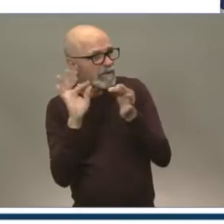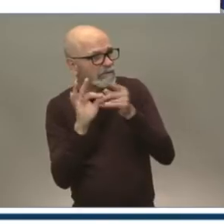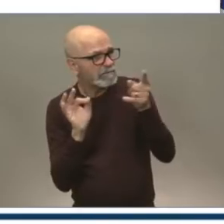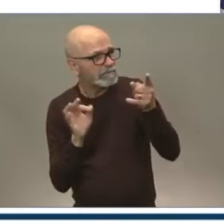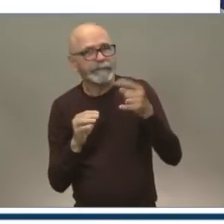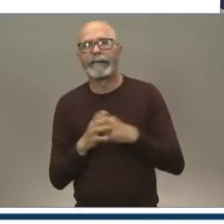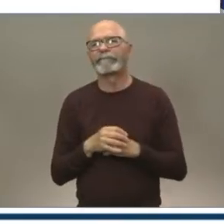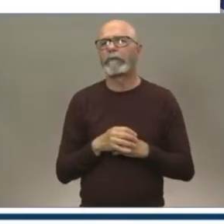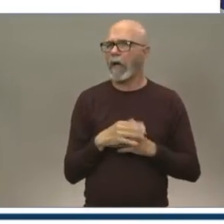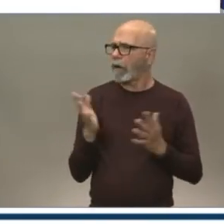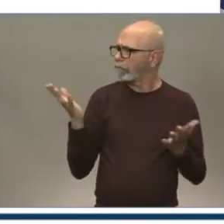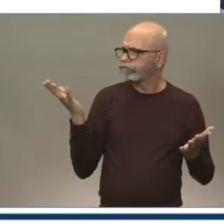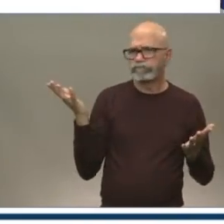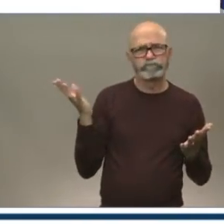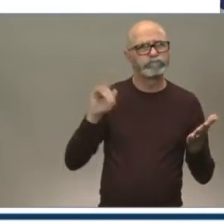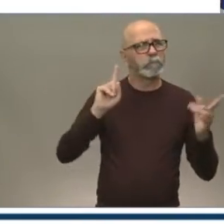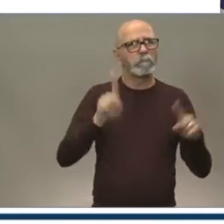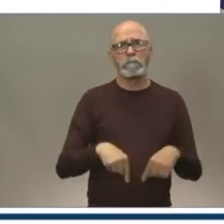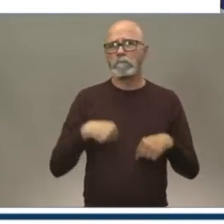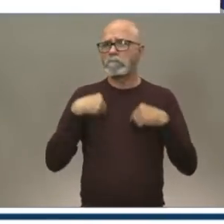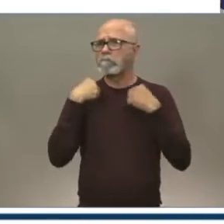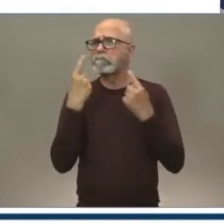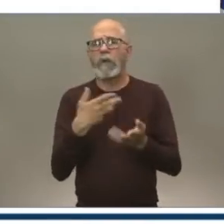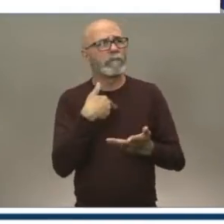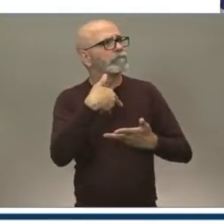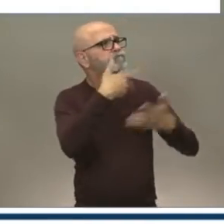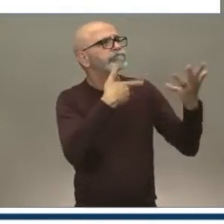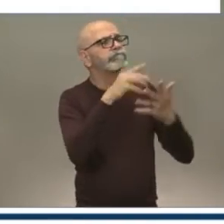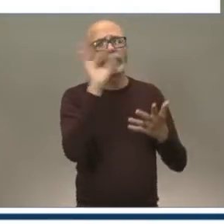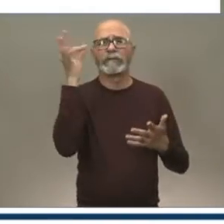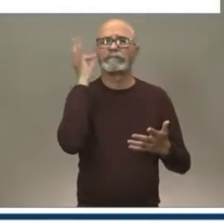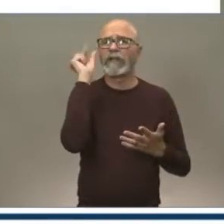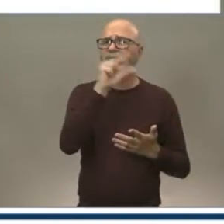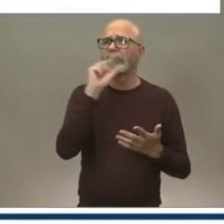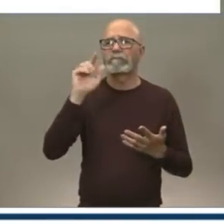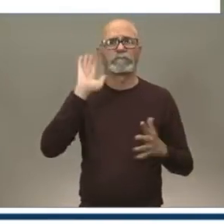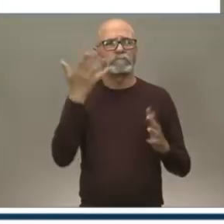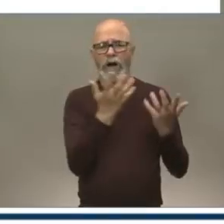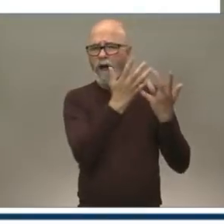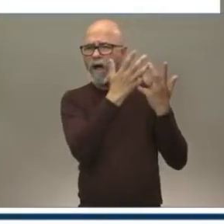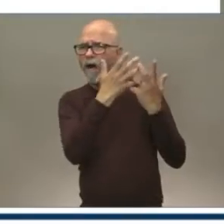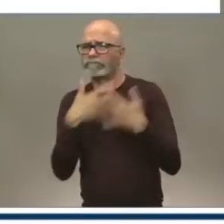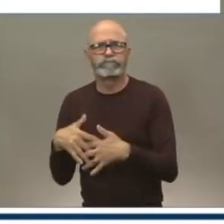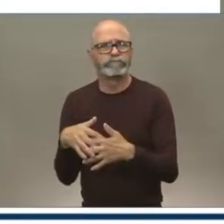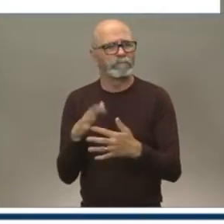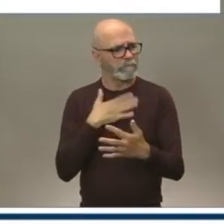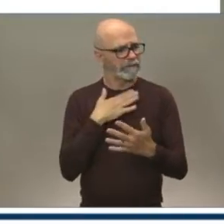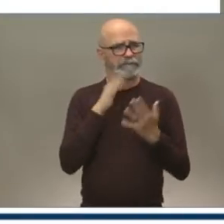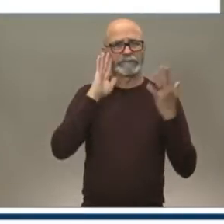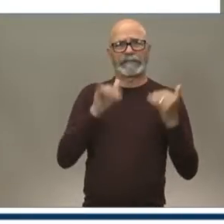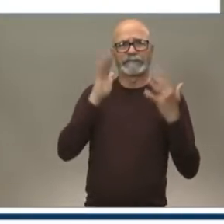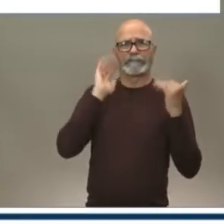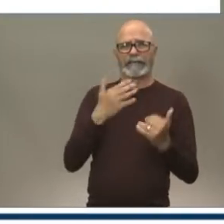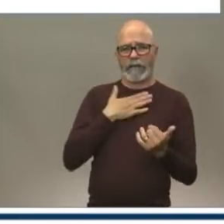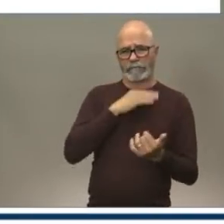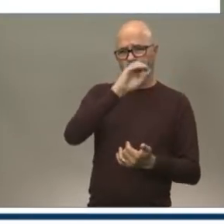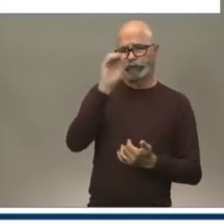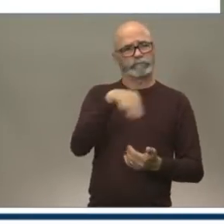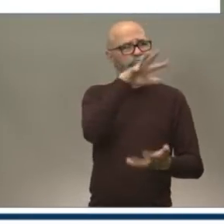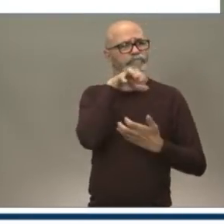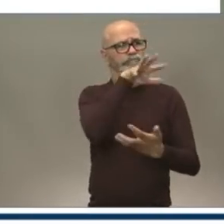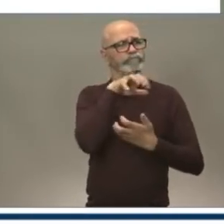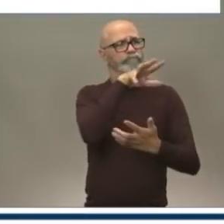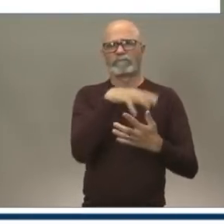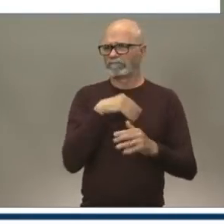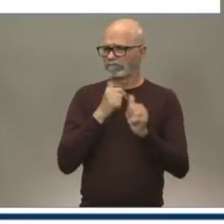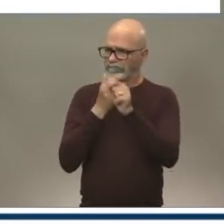conversations at my level with our federal counterparts has always been that we can expect to get our per capita allotment. Vaccine is only